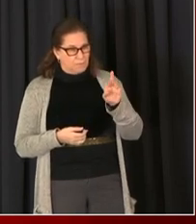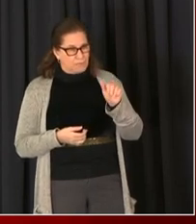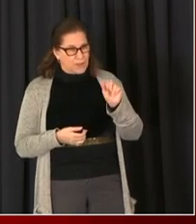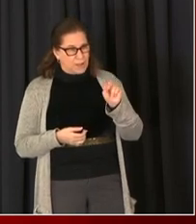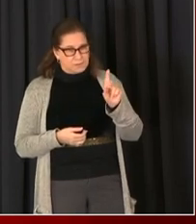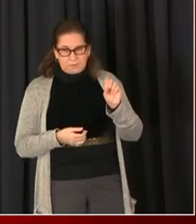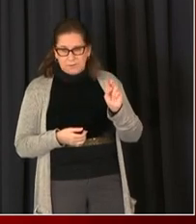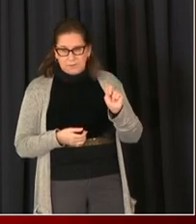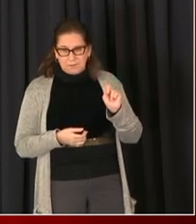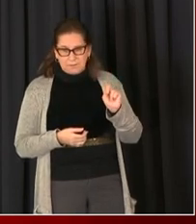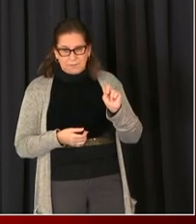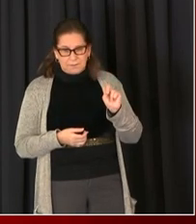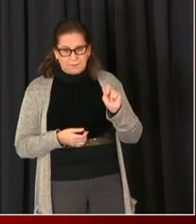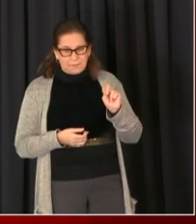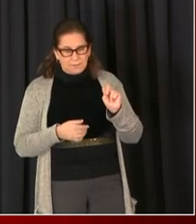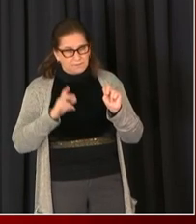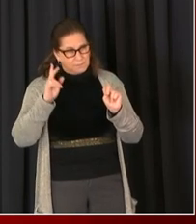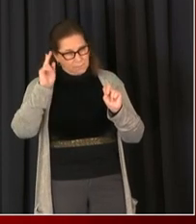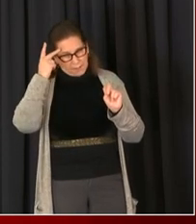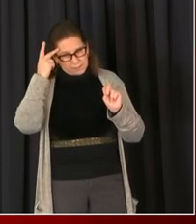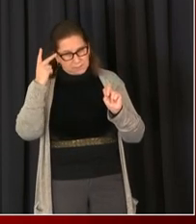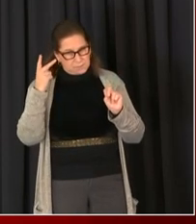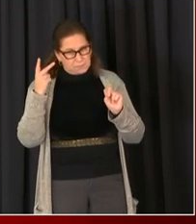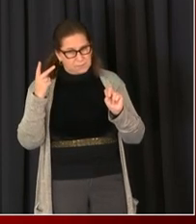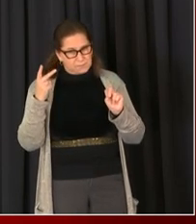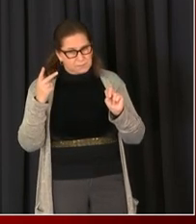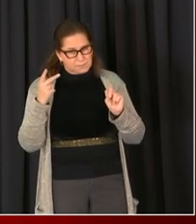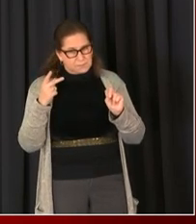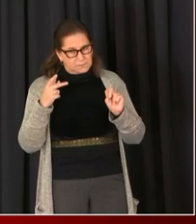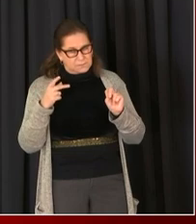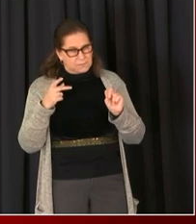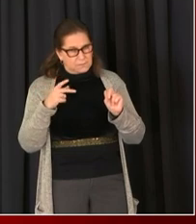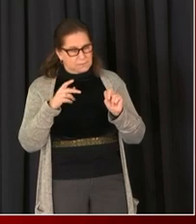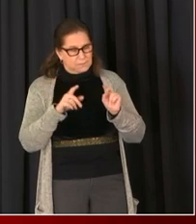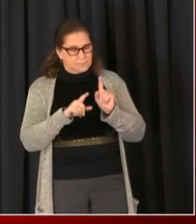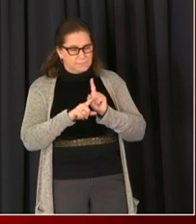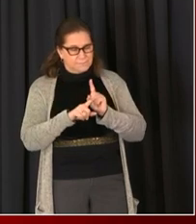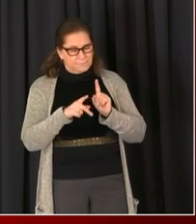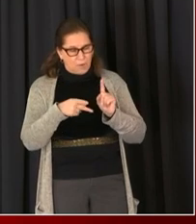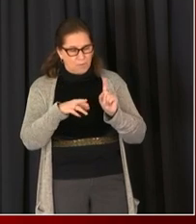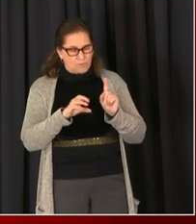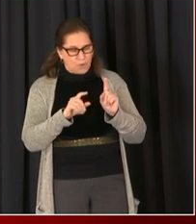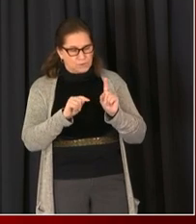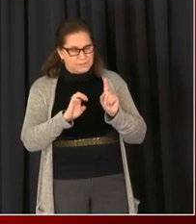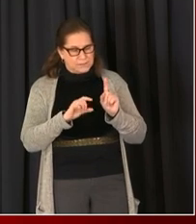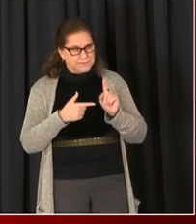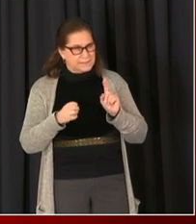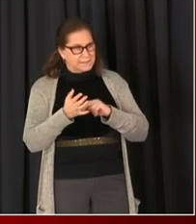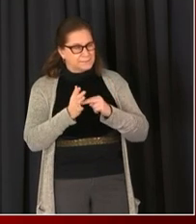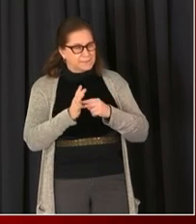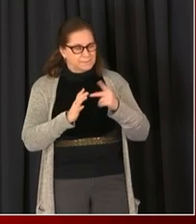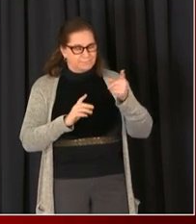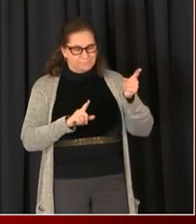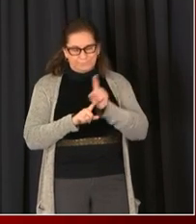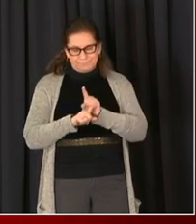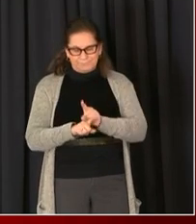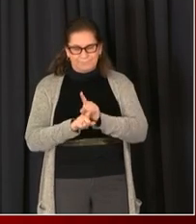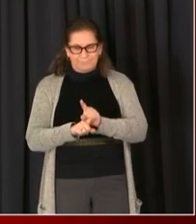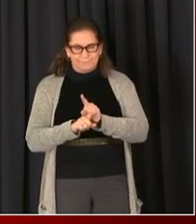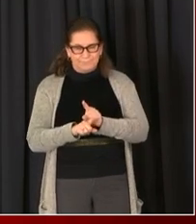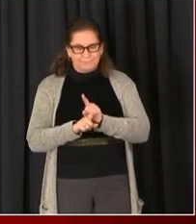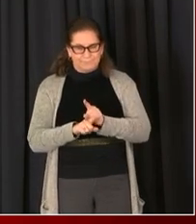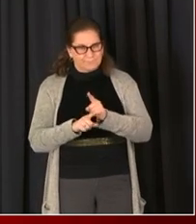your administration reached out to him in terms of his future with your administration? I was with Brandon